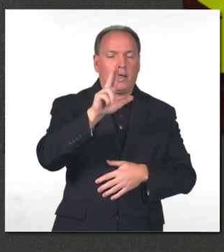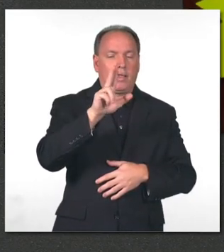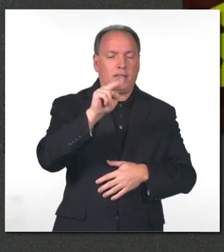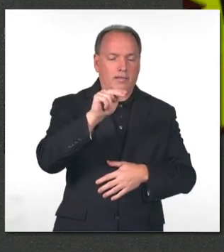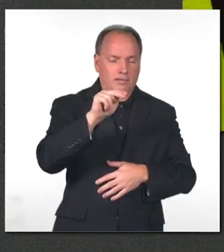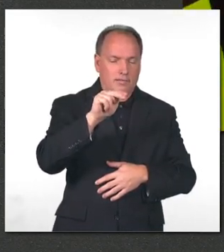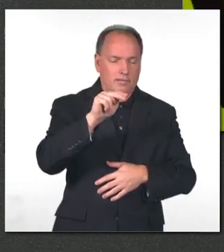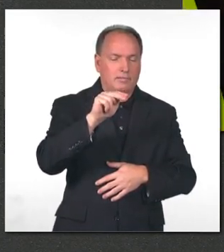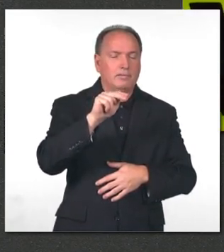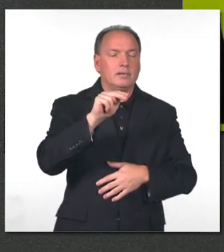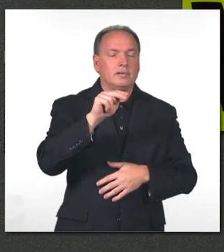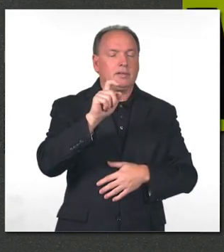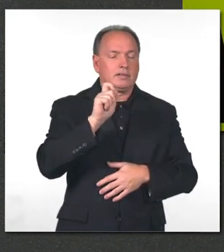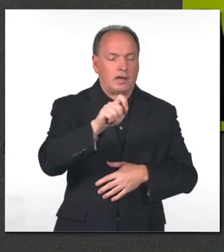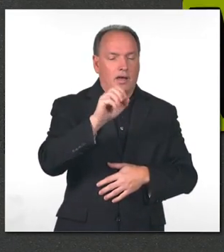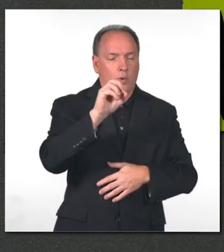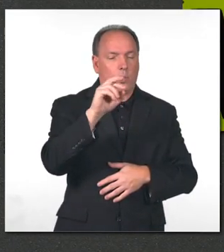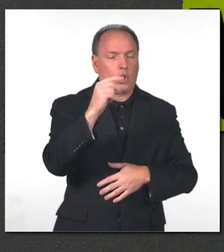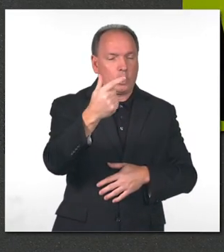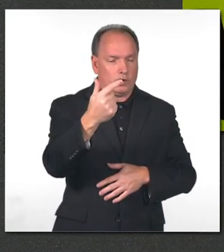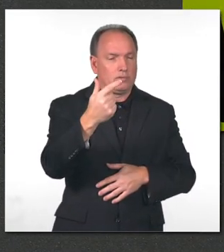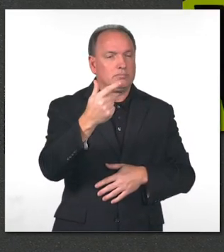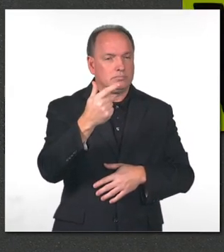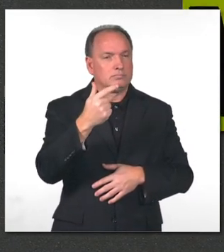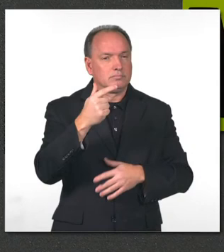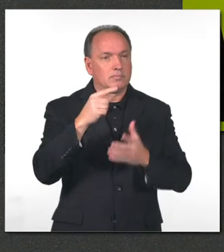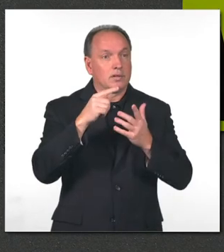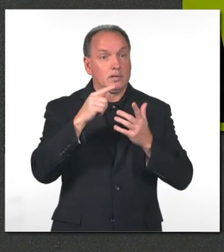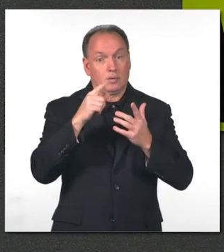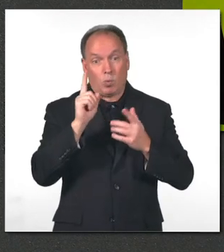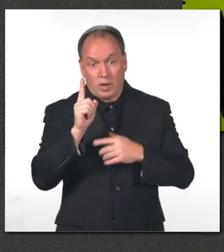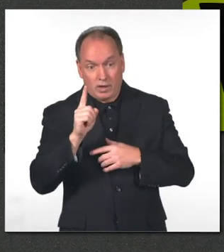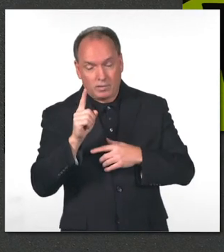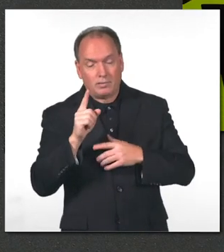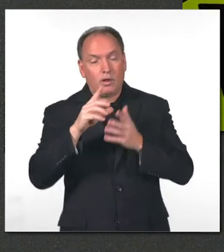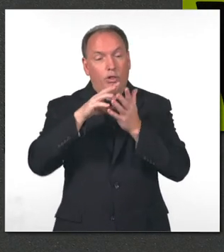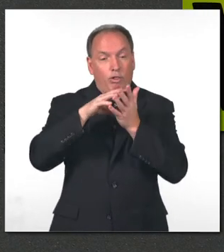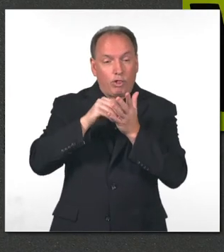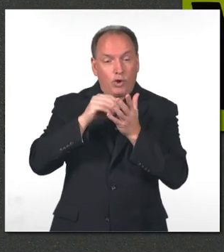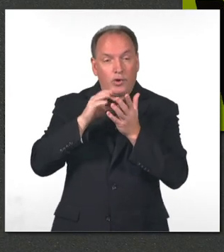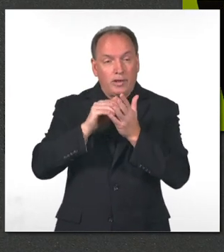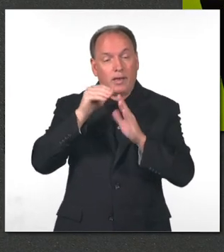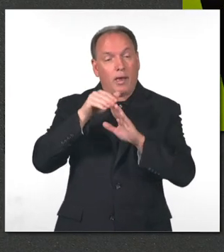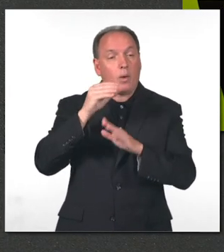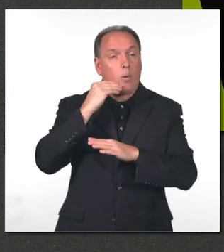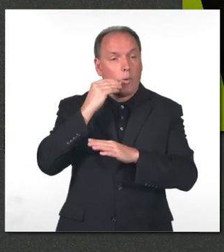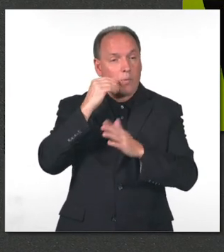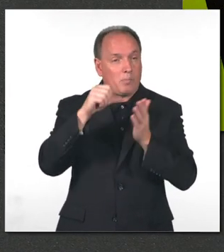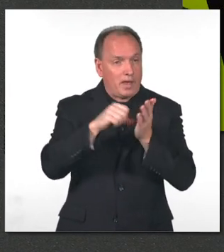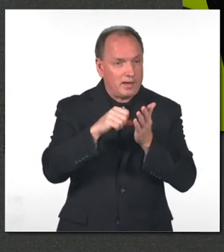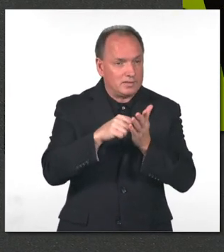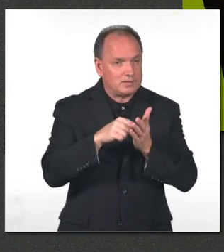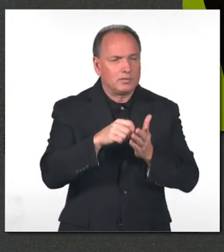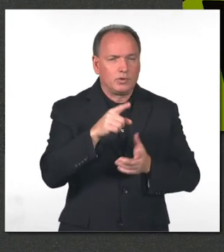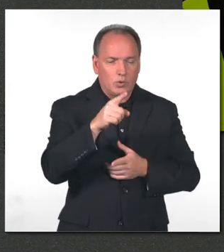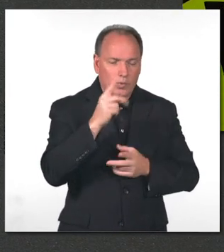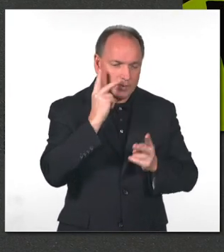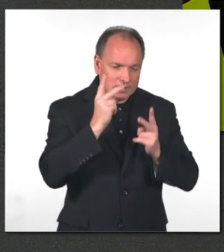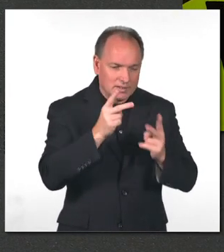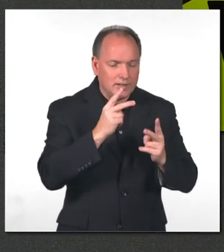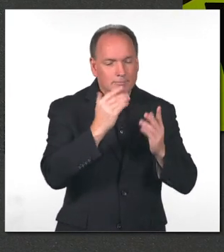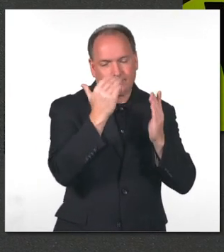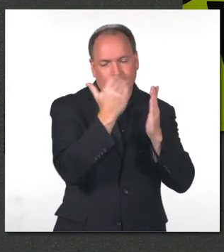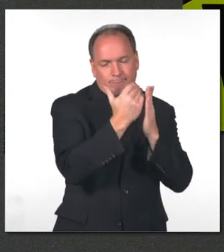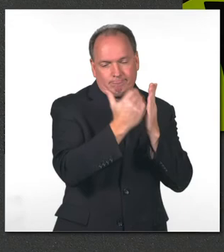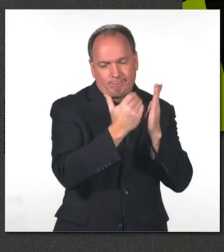.org and go to the learning at home page. You will find the snow